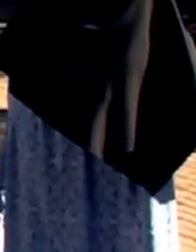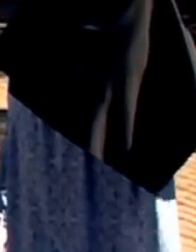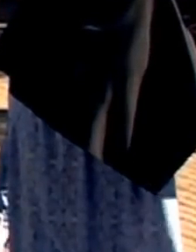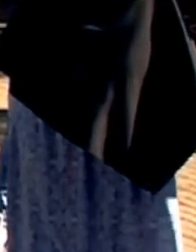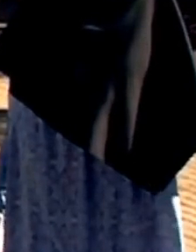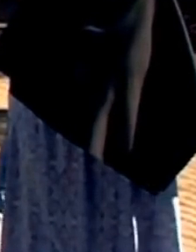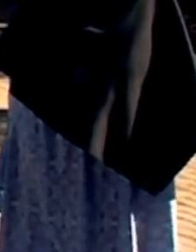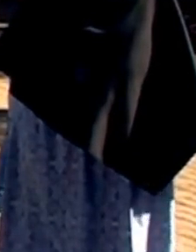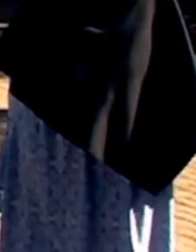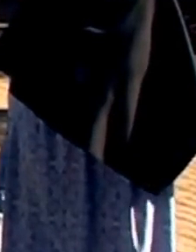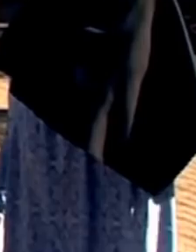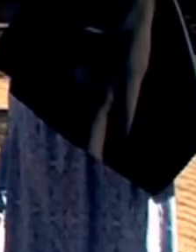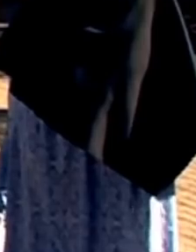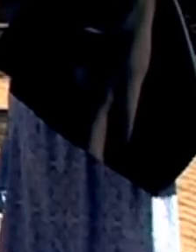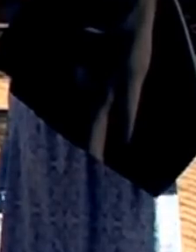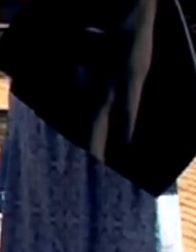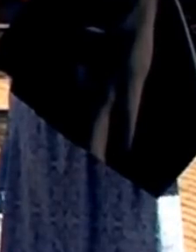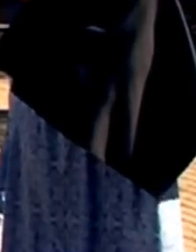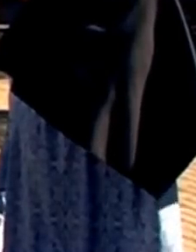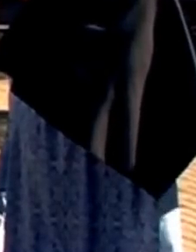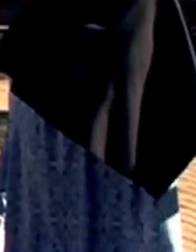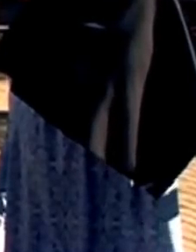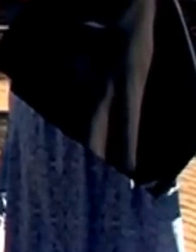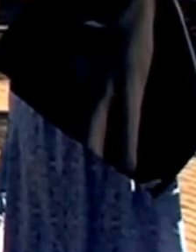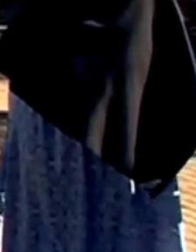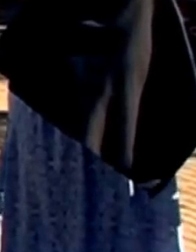is Sekopodisho. It's